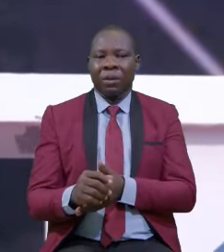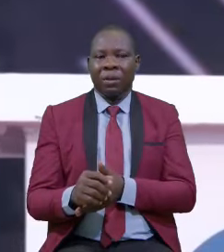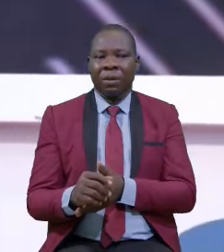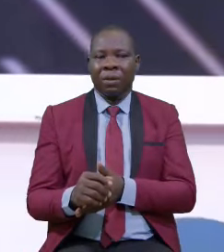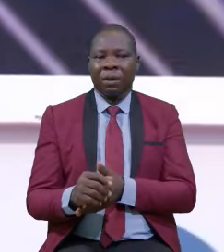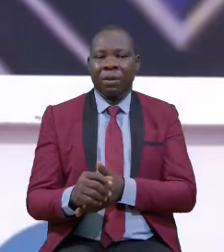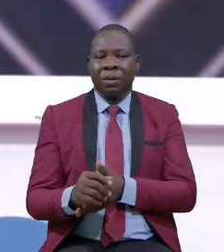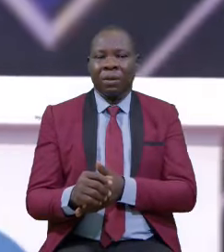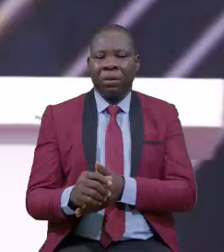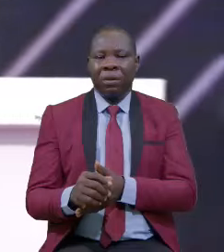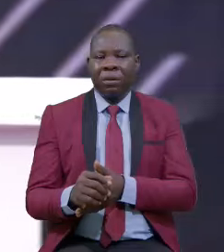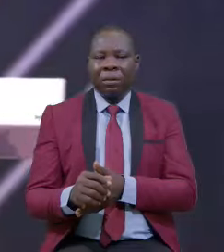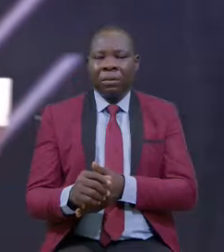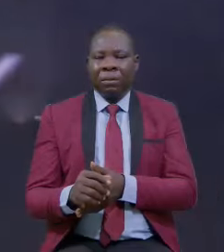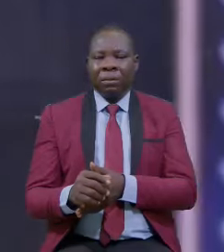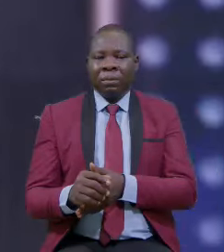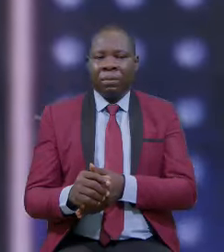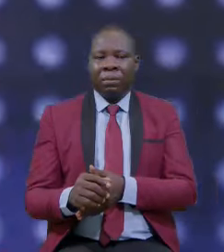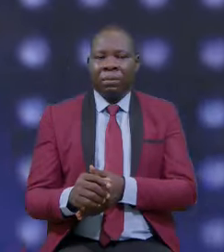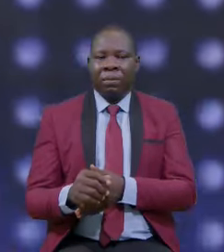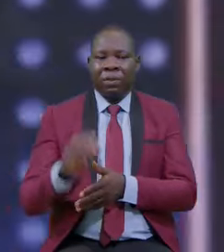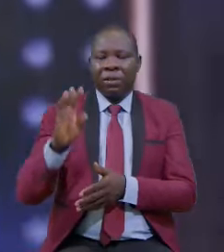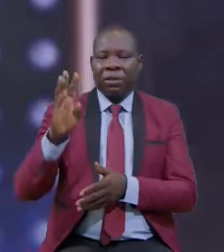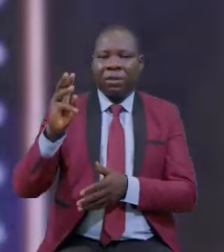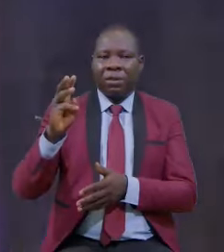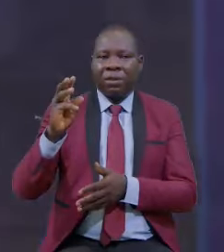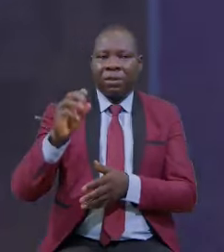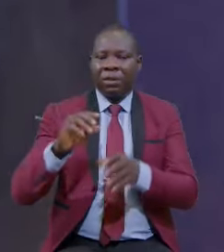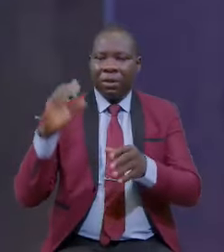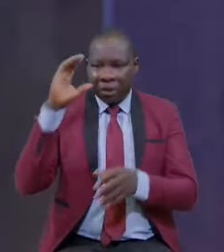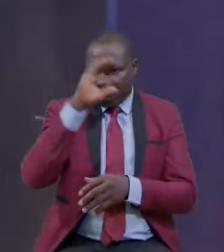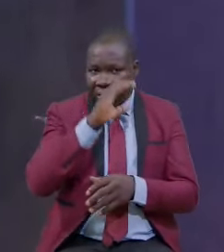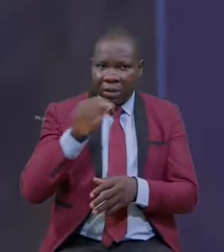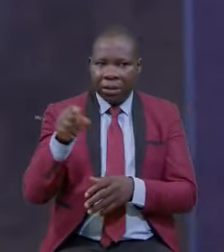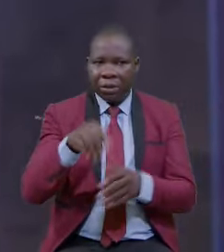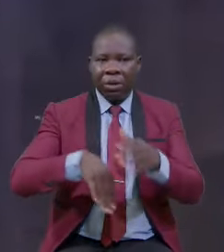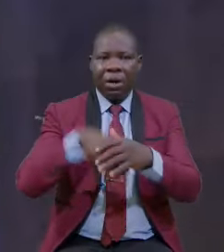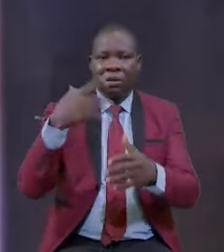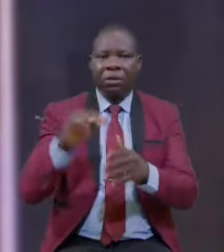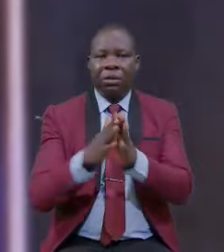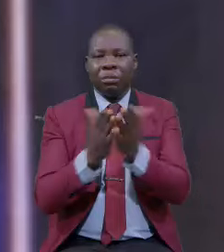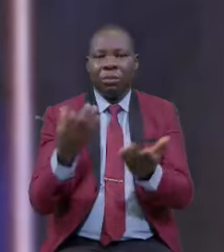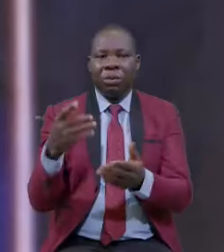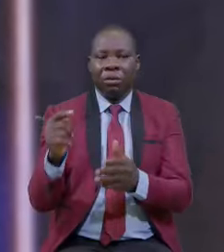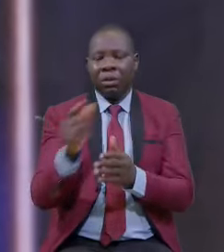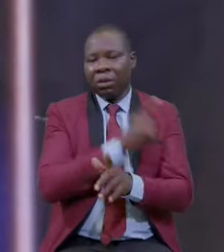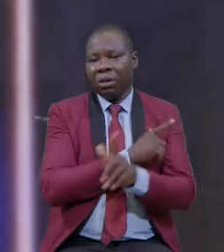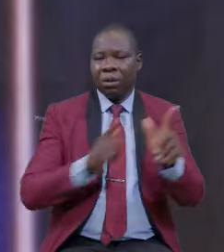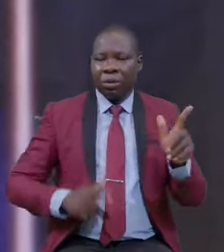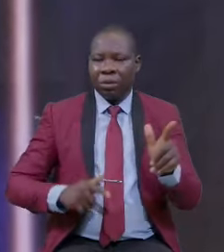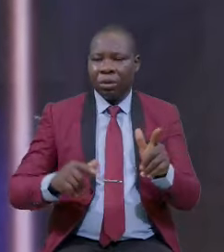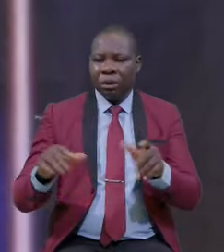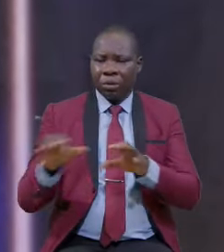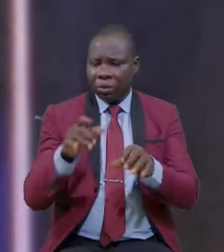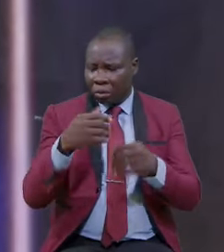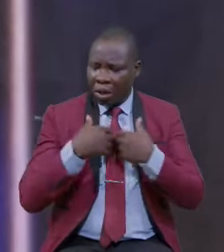out. The book of the Lord. Seek it out. The book of the Lord. Do you have one? Then having one doesn't